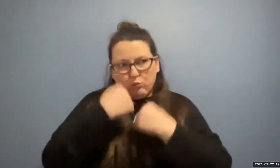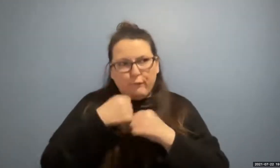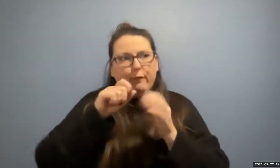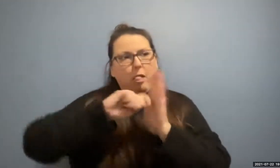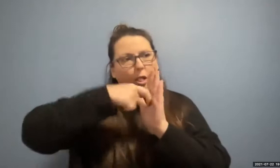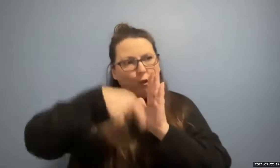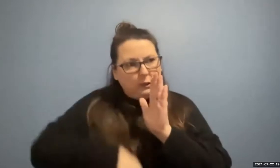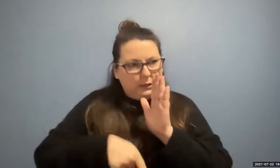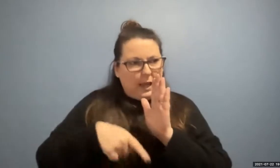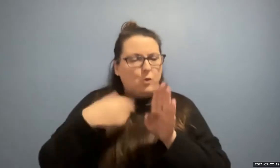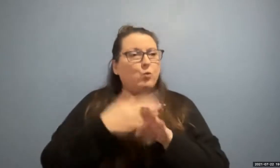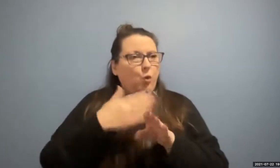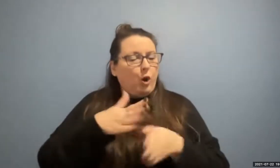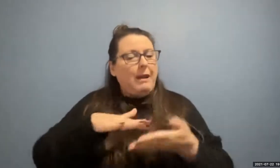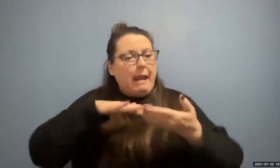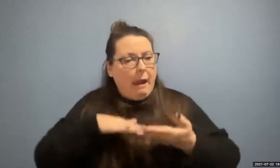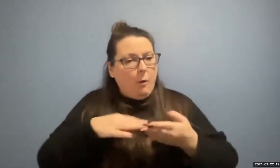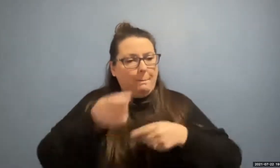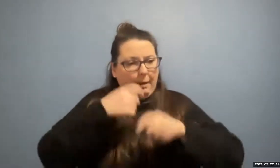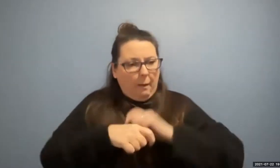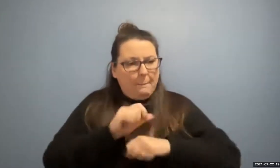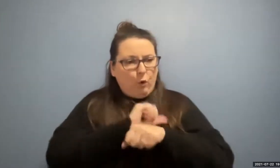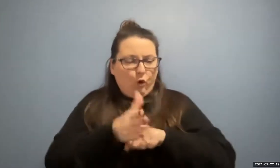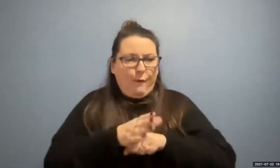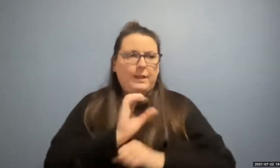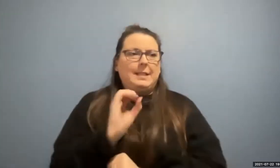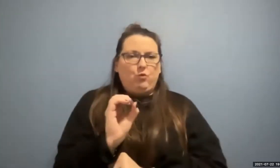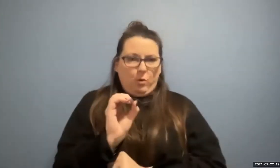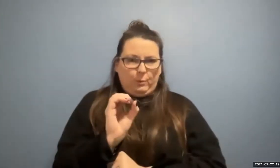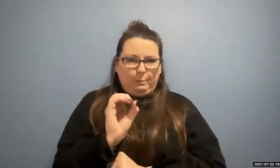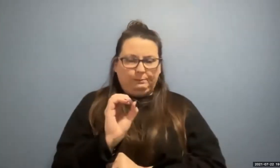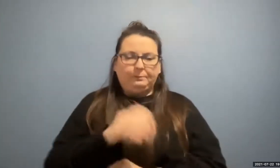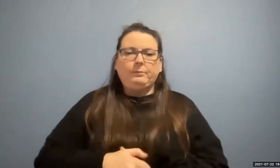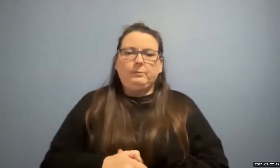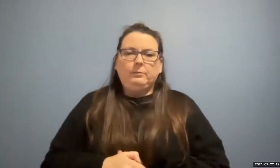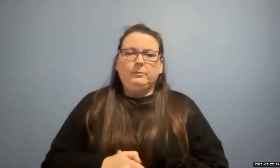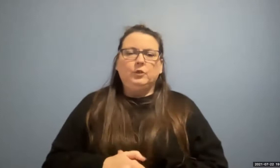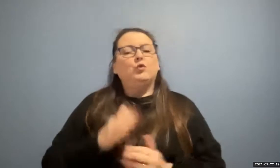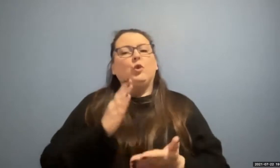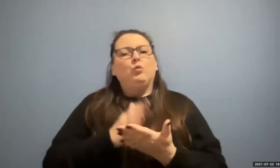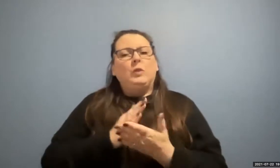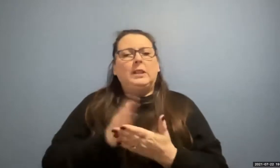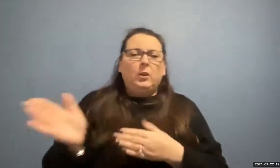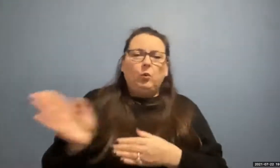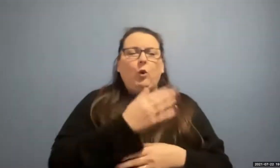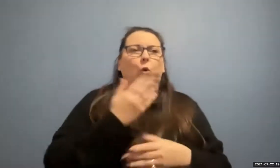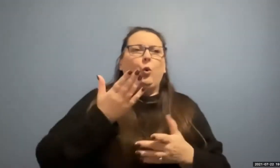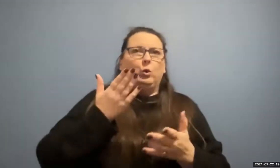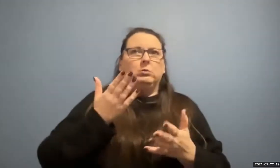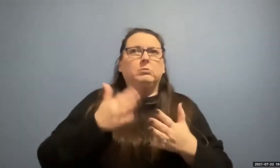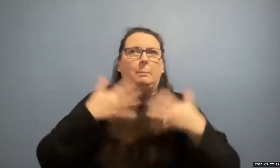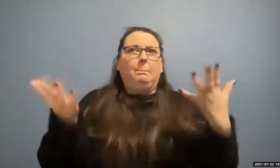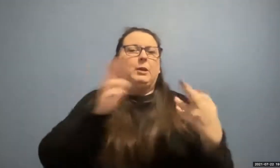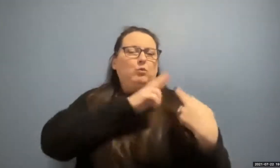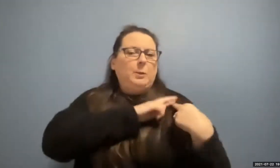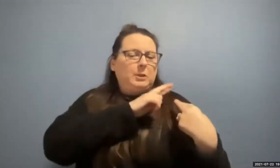again, which is where we want to be so that we can return out to our lives as much as possible. And so all of us have a really big role to play in that, because if all of us do participate